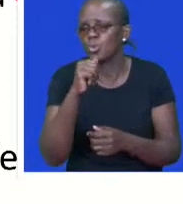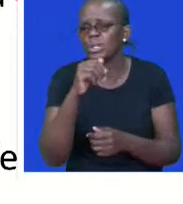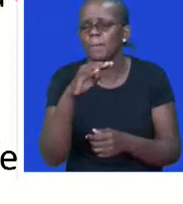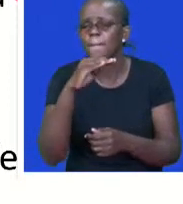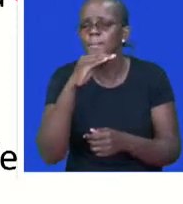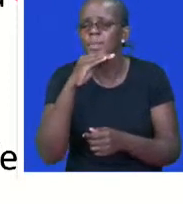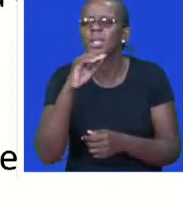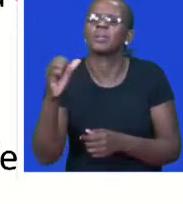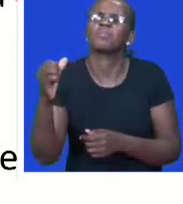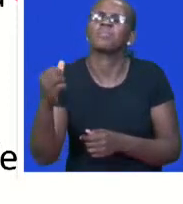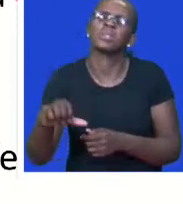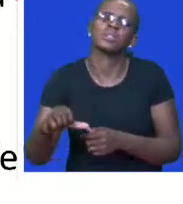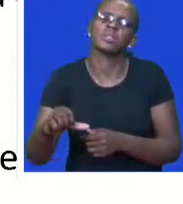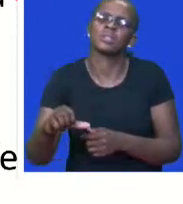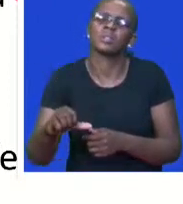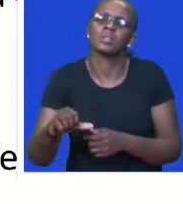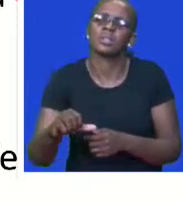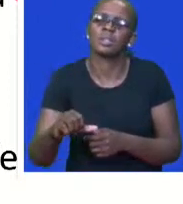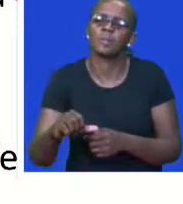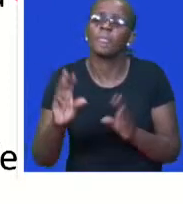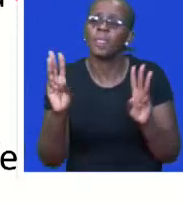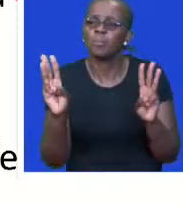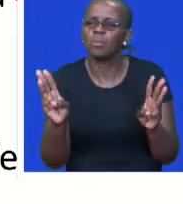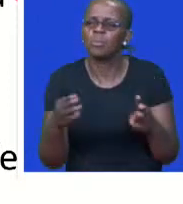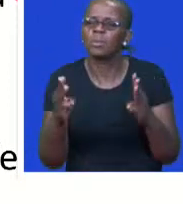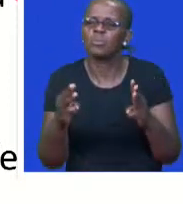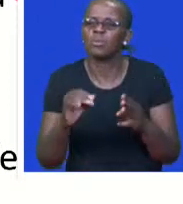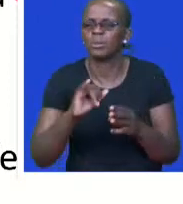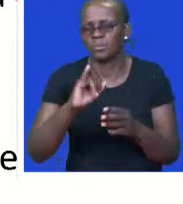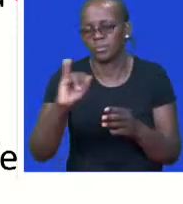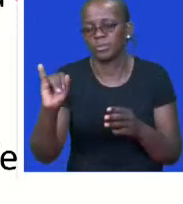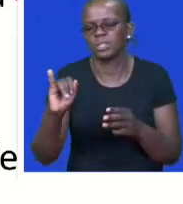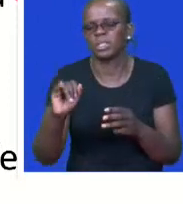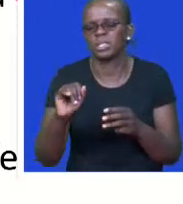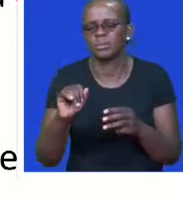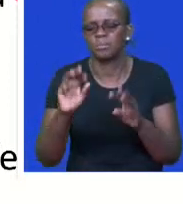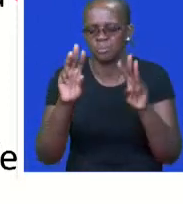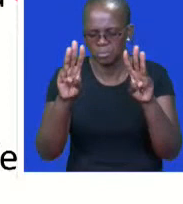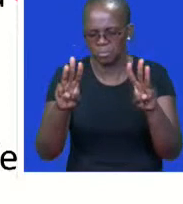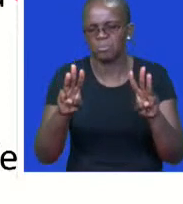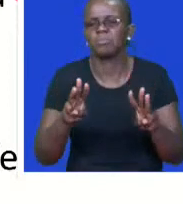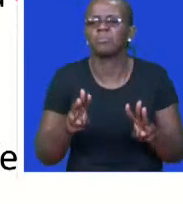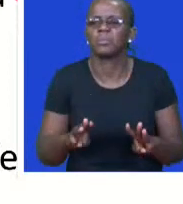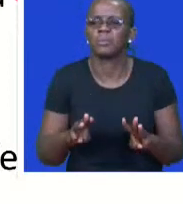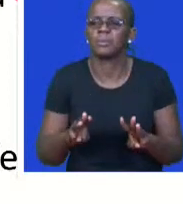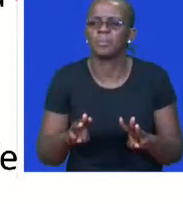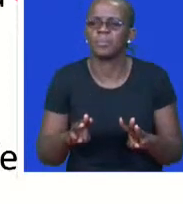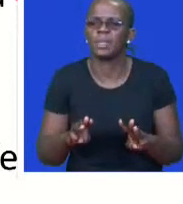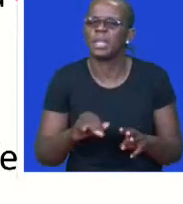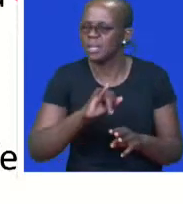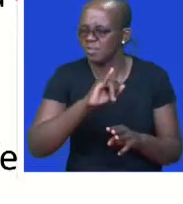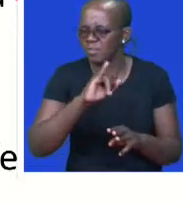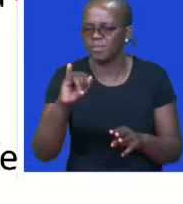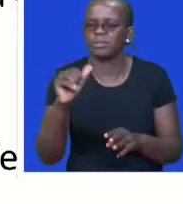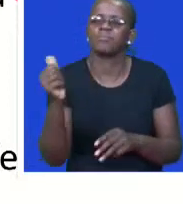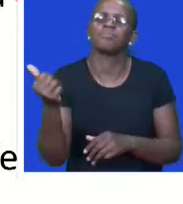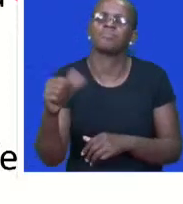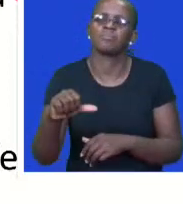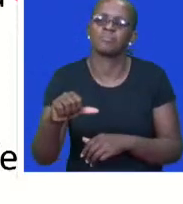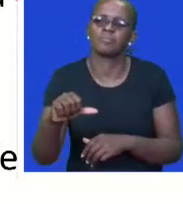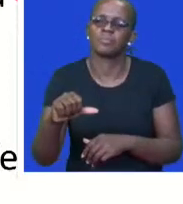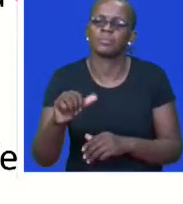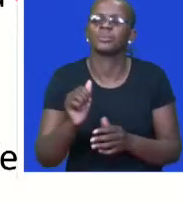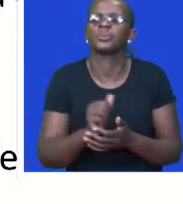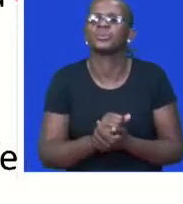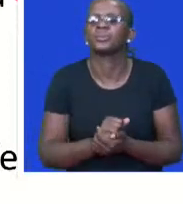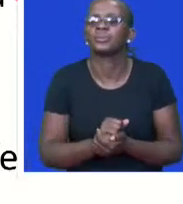committed by the original people, the first people who lived here on this planet, and the first sin that was ever committed,